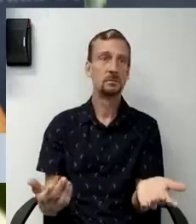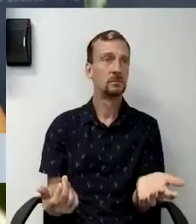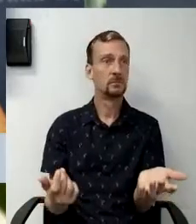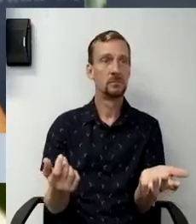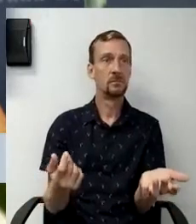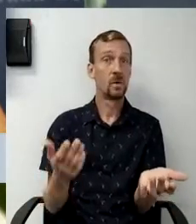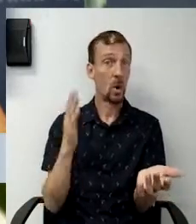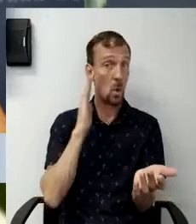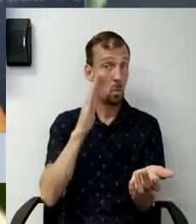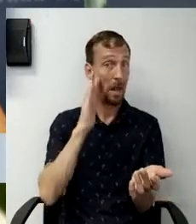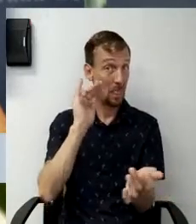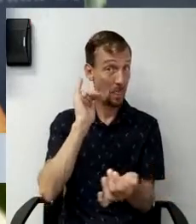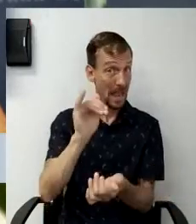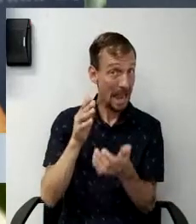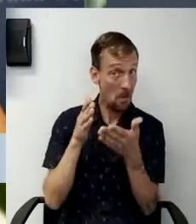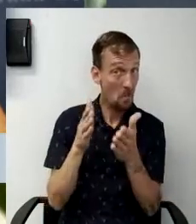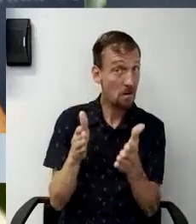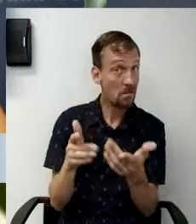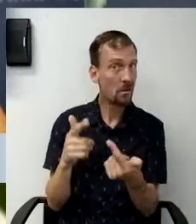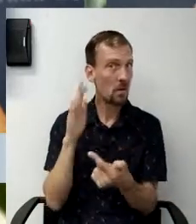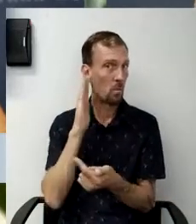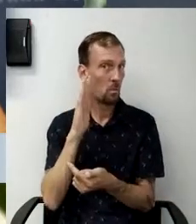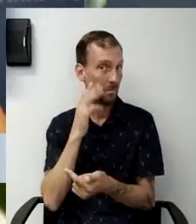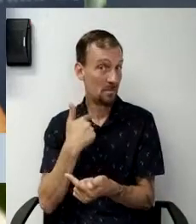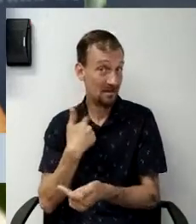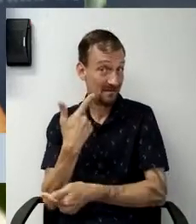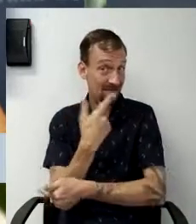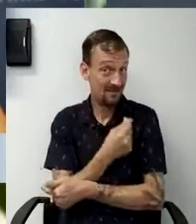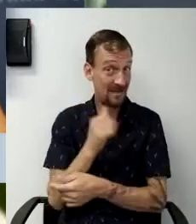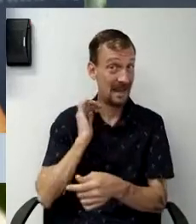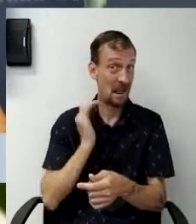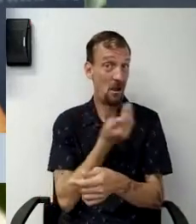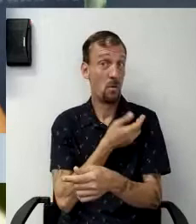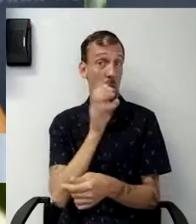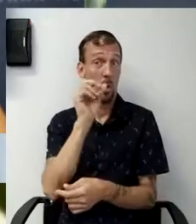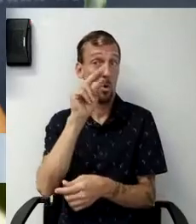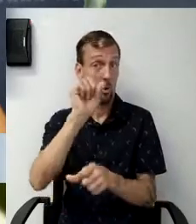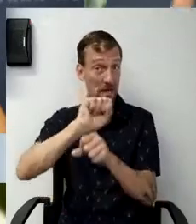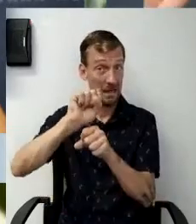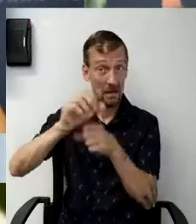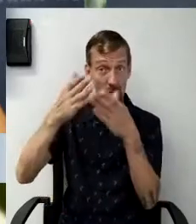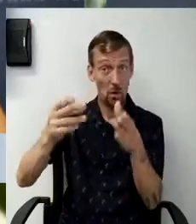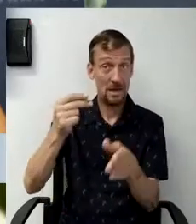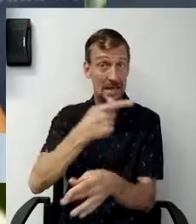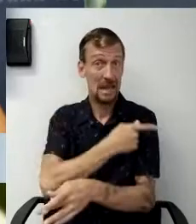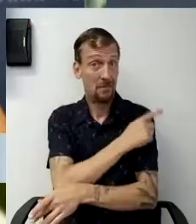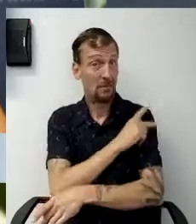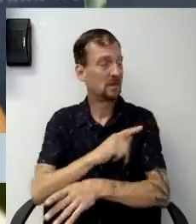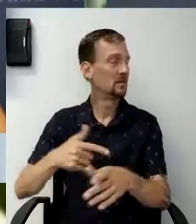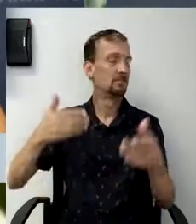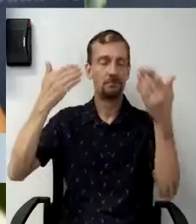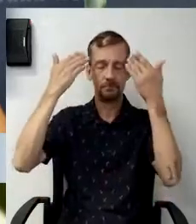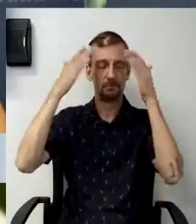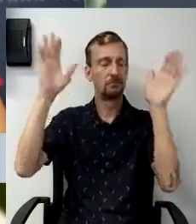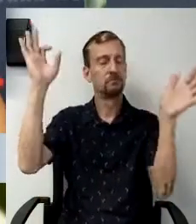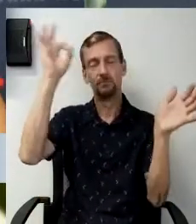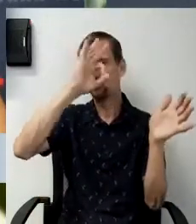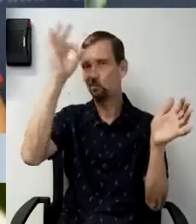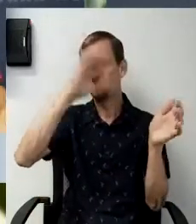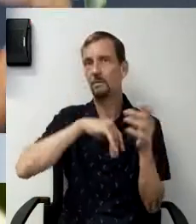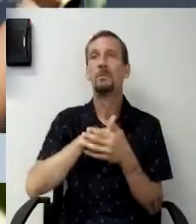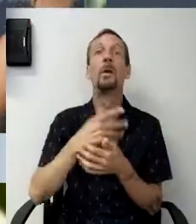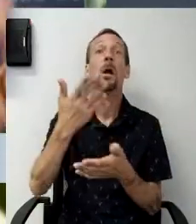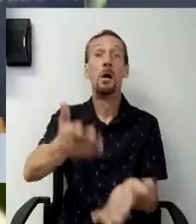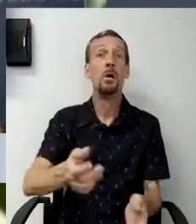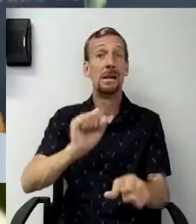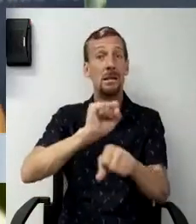Will it come that way, where we'll be vaccinating our own employees and our own patients? We haven't heard anything yet. Yeah. So the